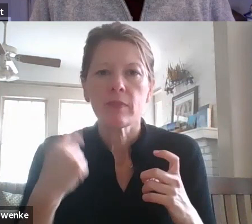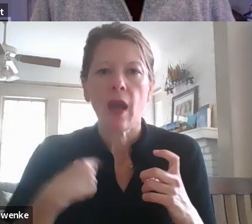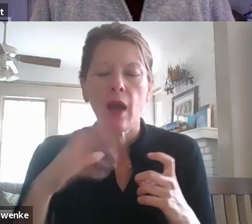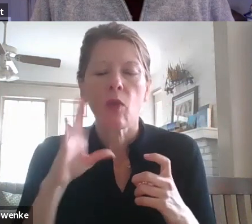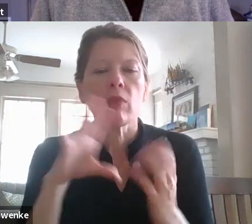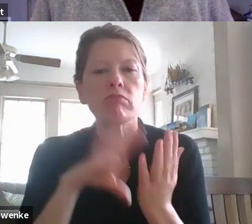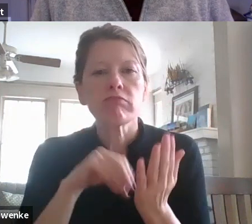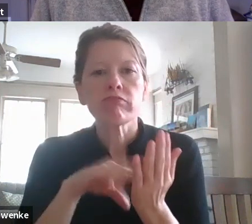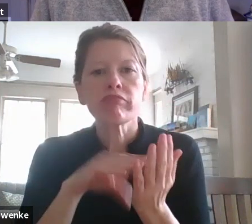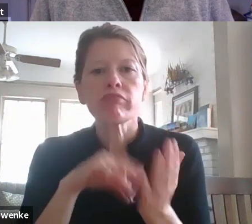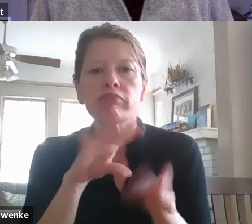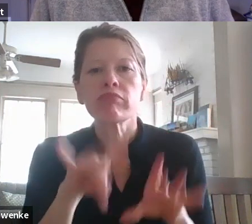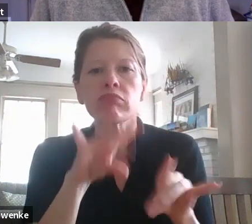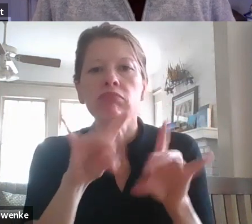commandments.